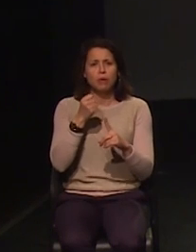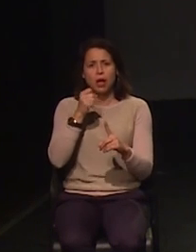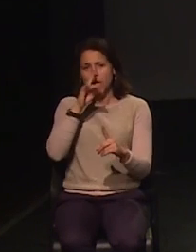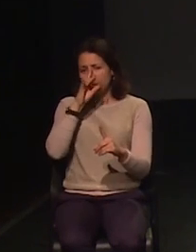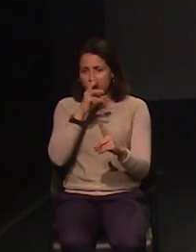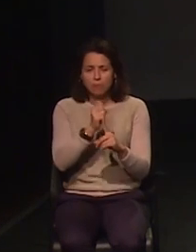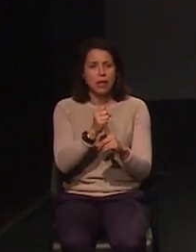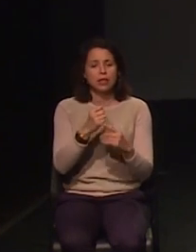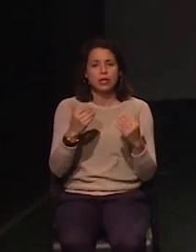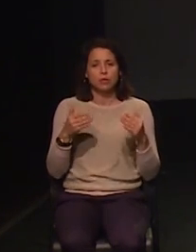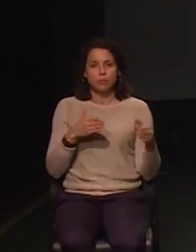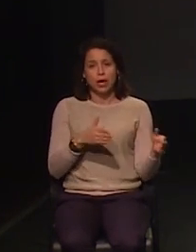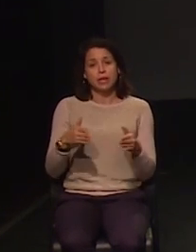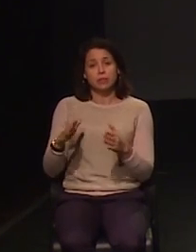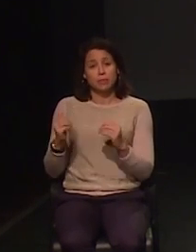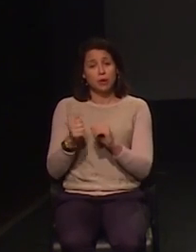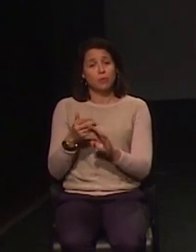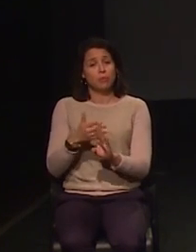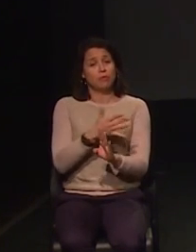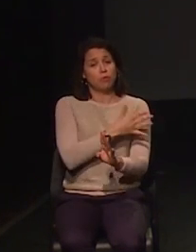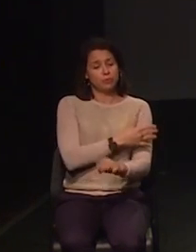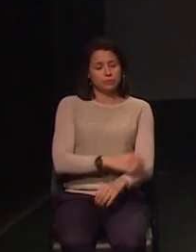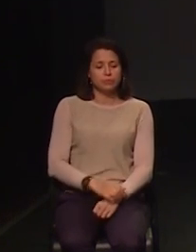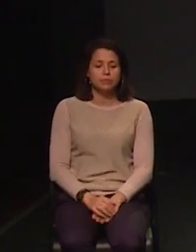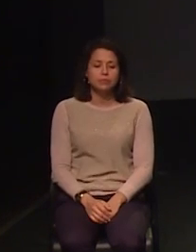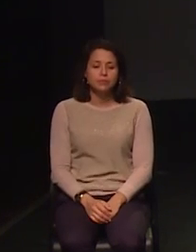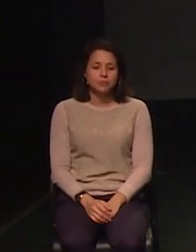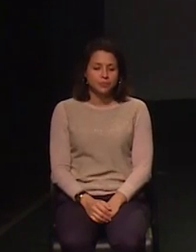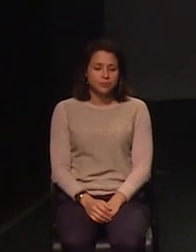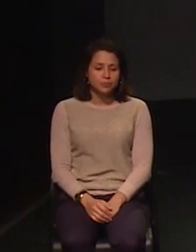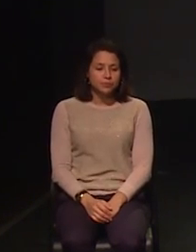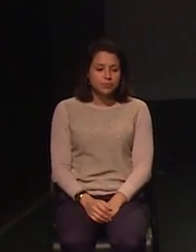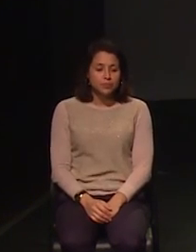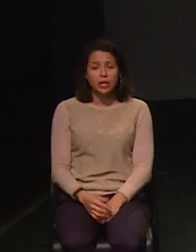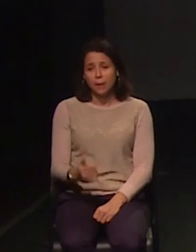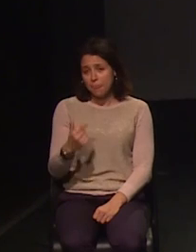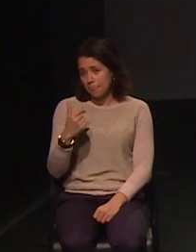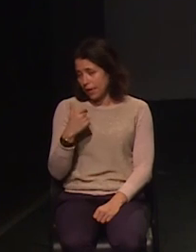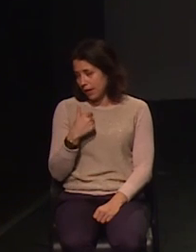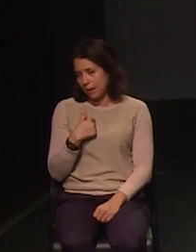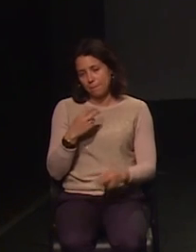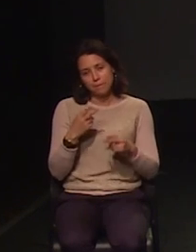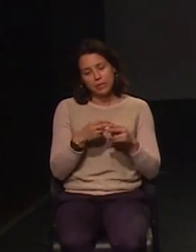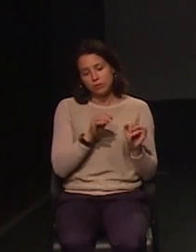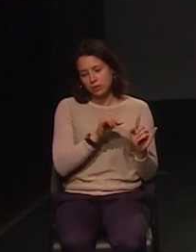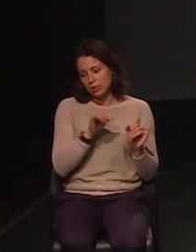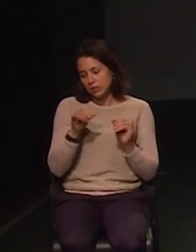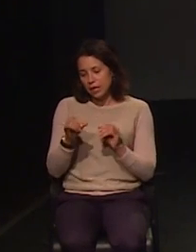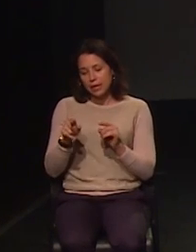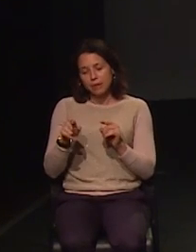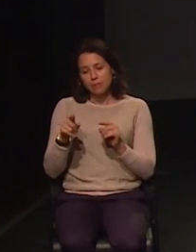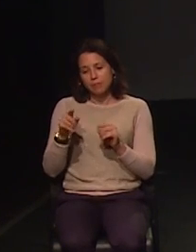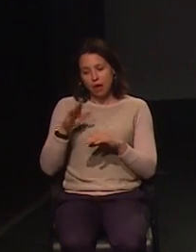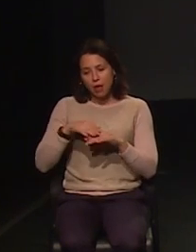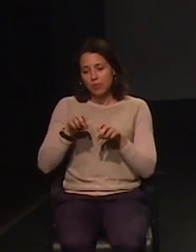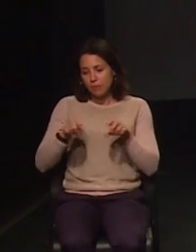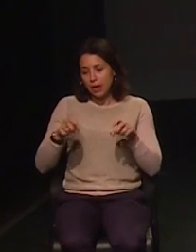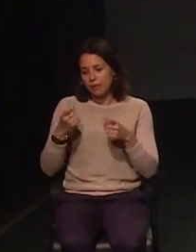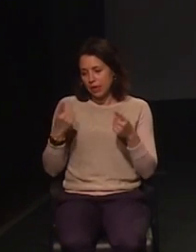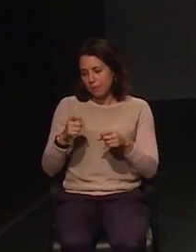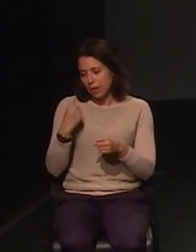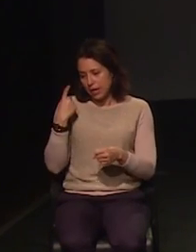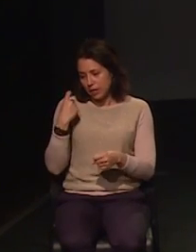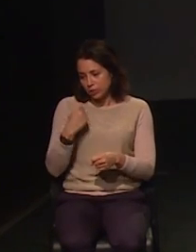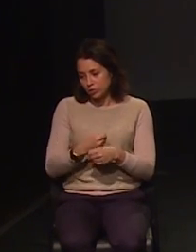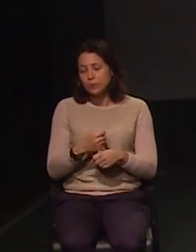up to this point. I think, and I said this on the version of this panel that happened last year, but there is also just the sheer